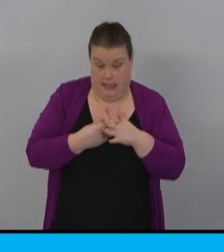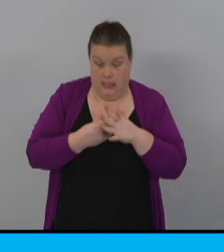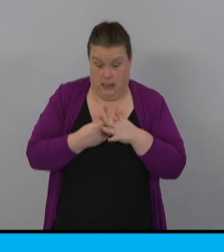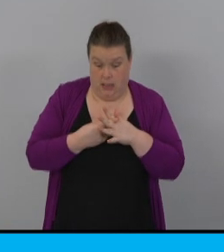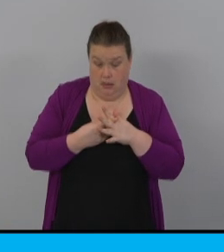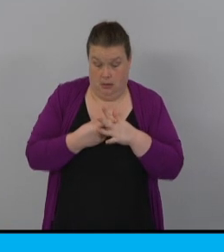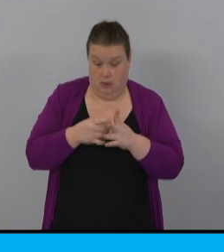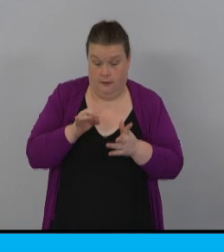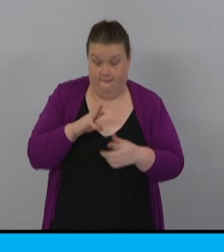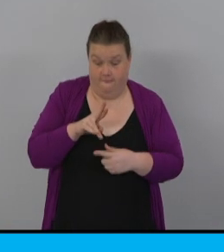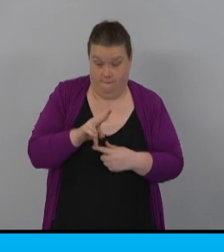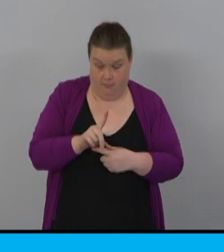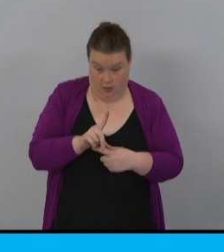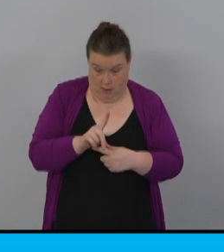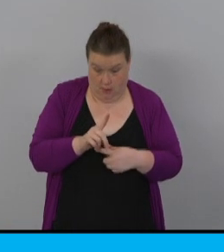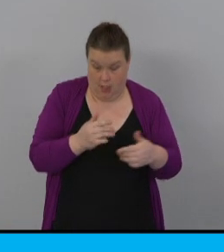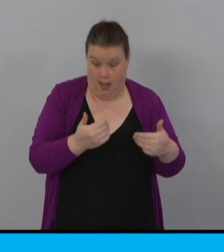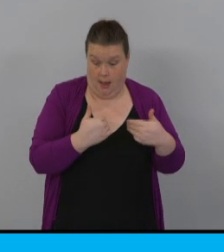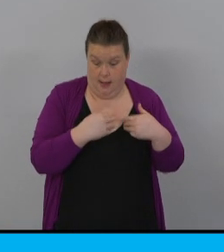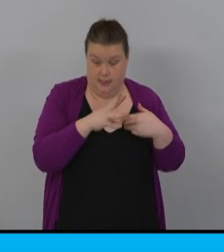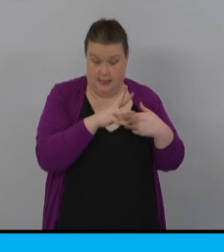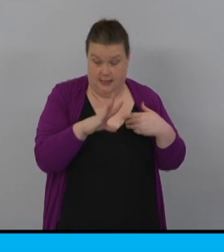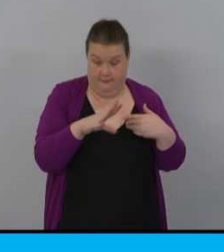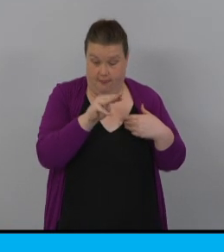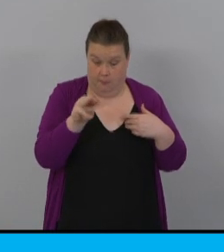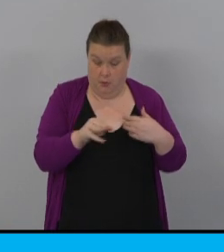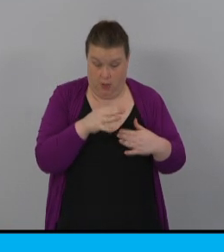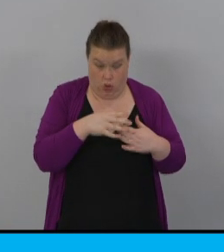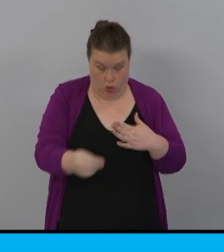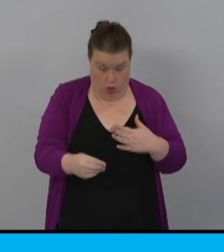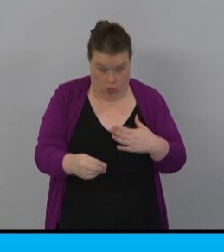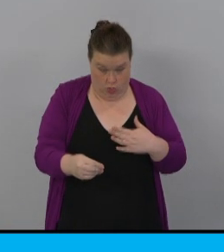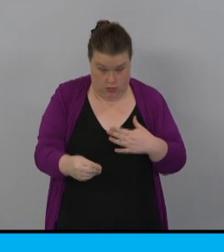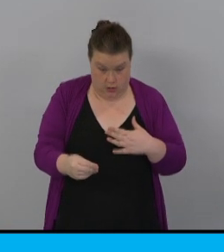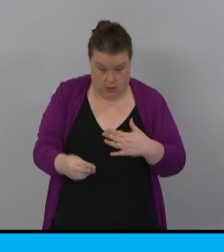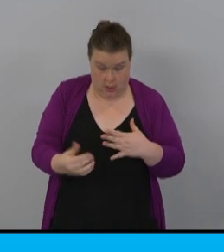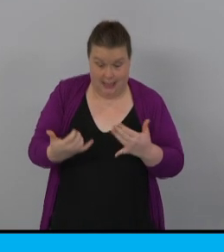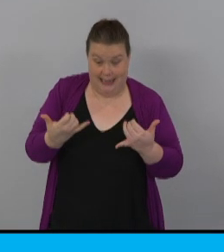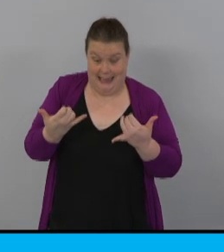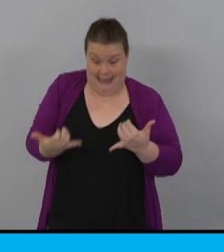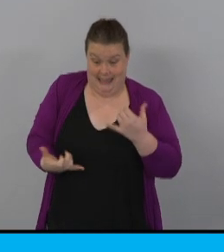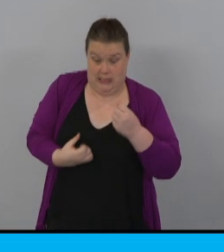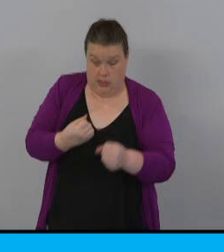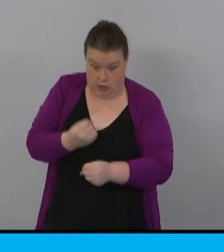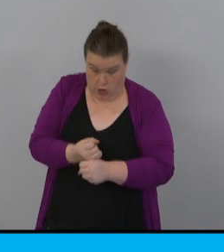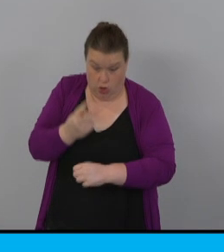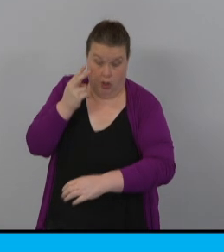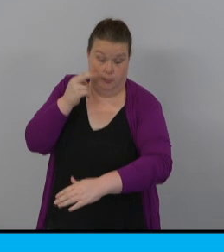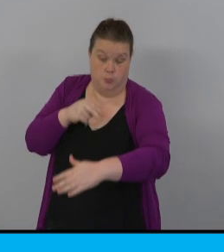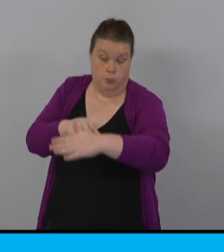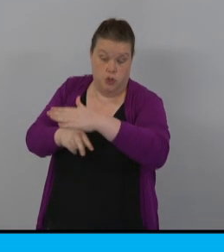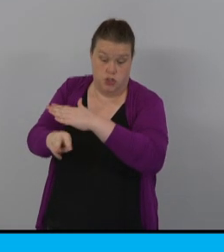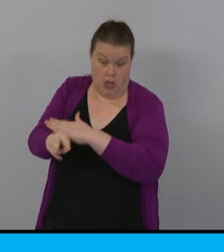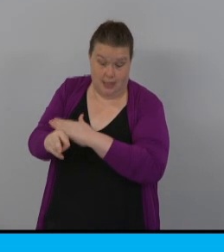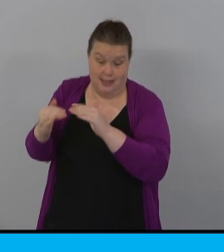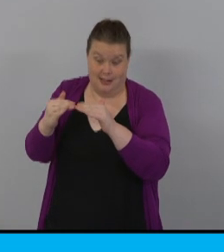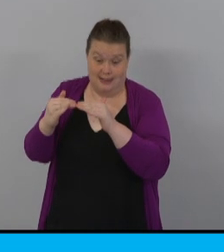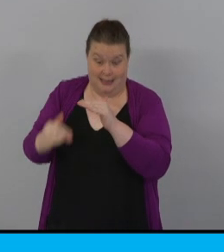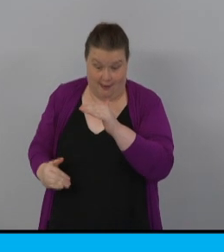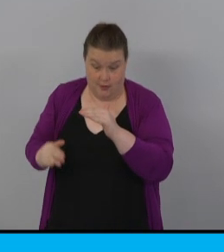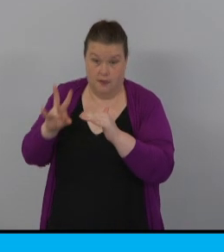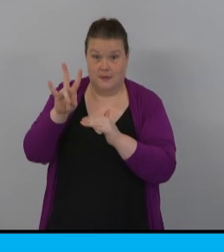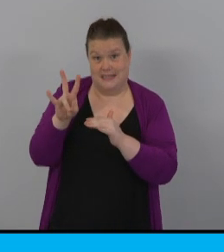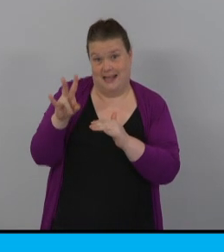$65.1 million. We had a projected deficit in the current year of $7.5 million. I think